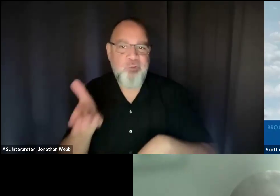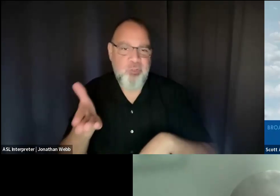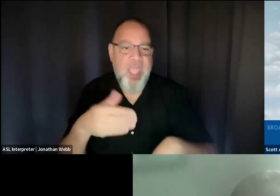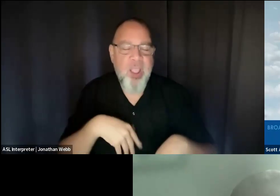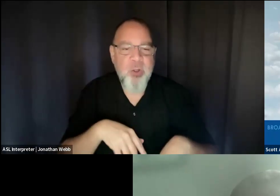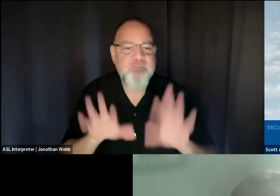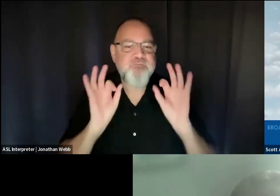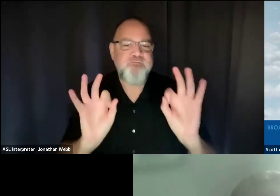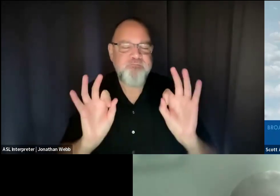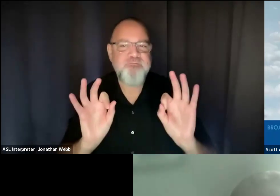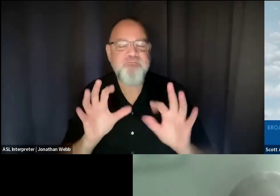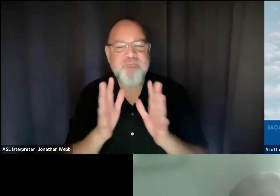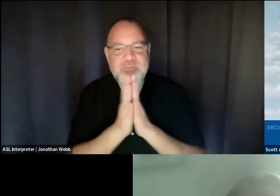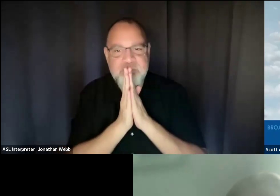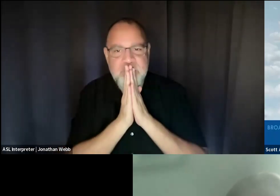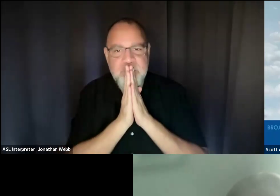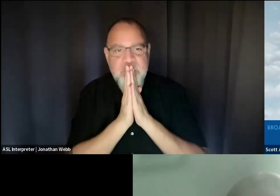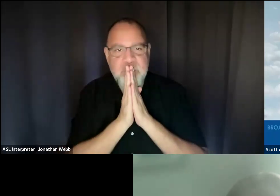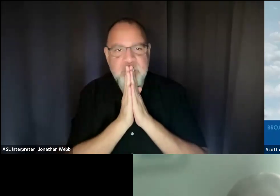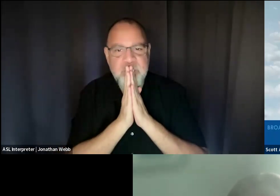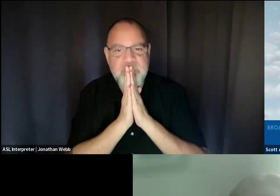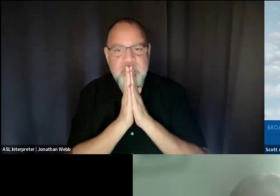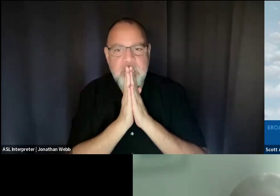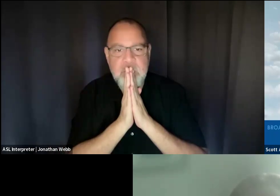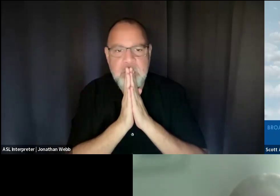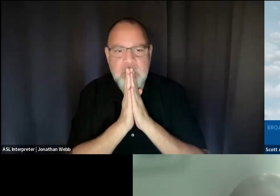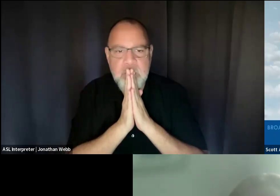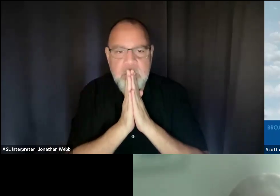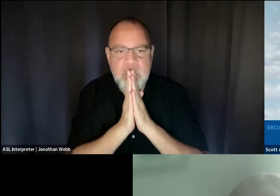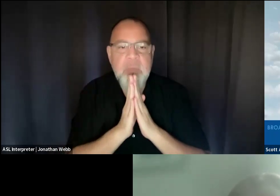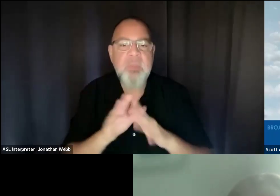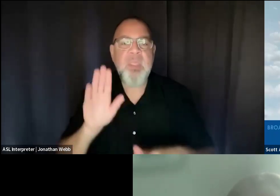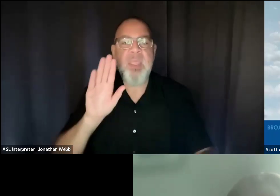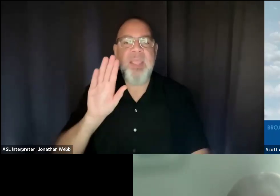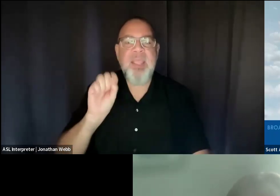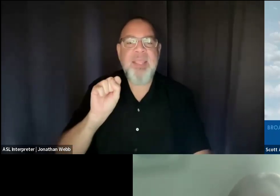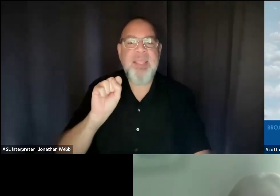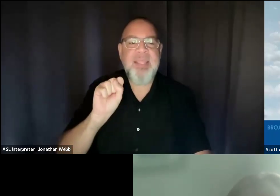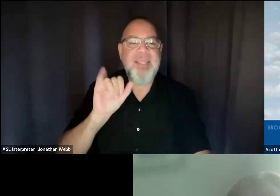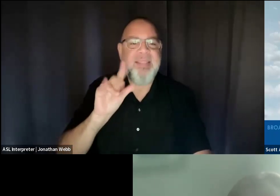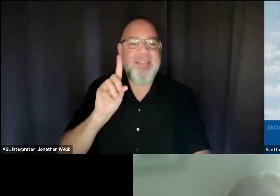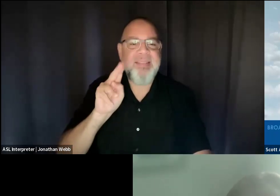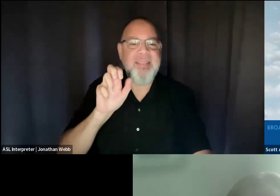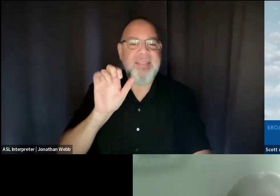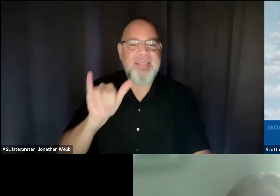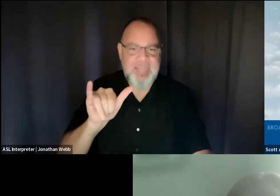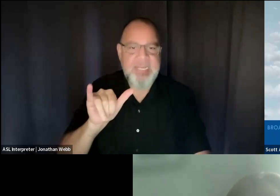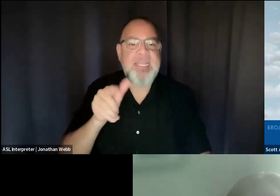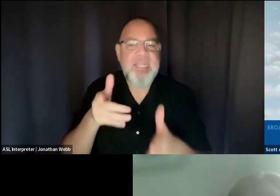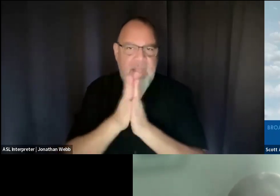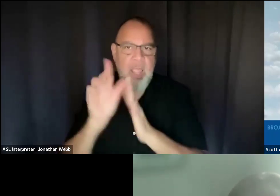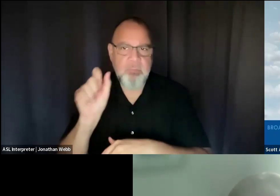There is Sydney McCartney. I'm not sure it's a question, but it's a statement in the chat, says that